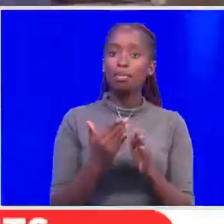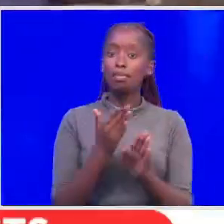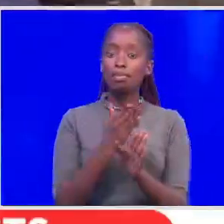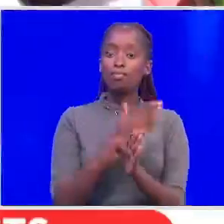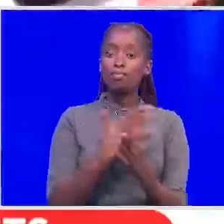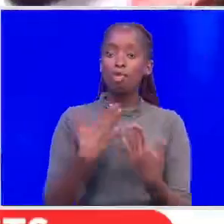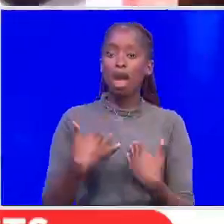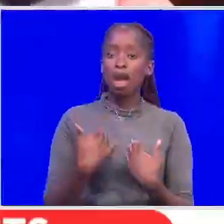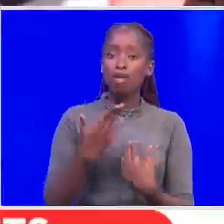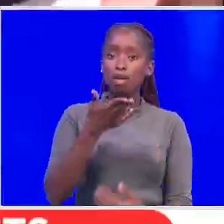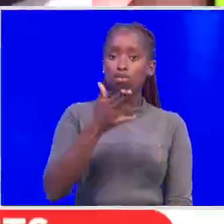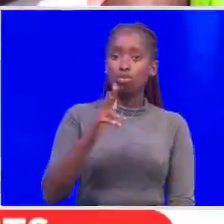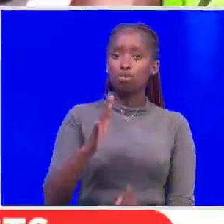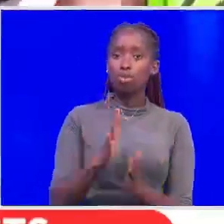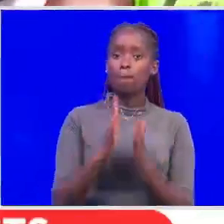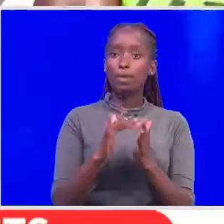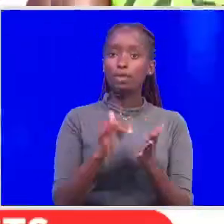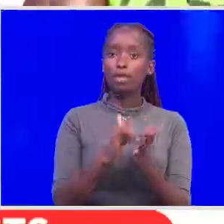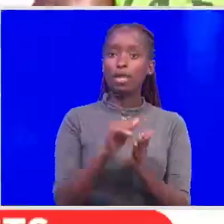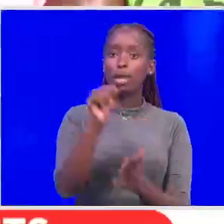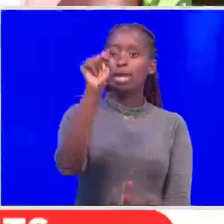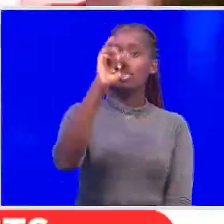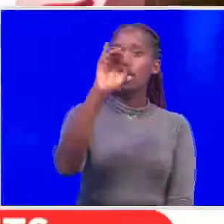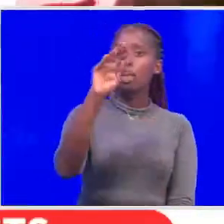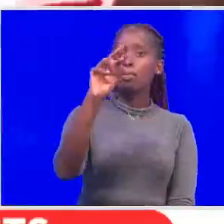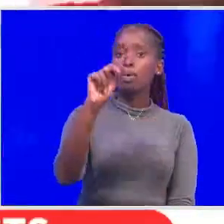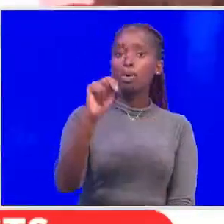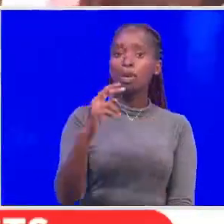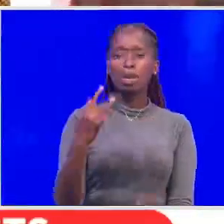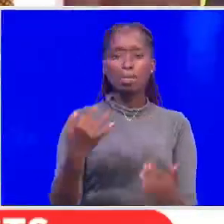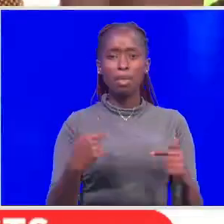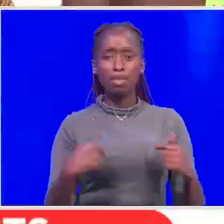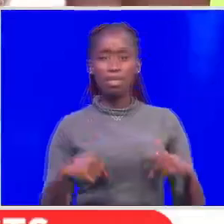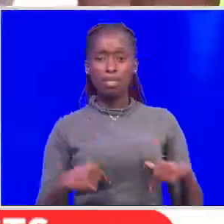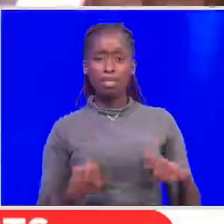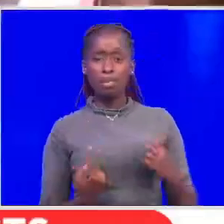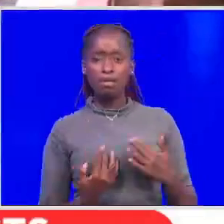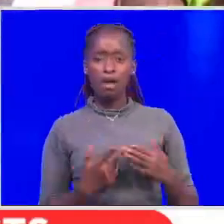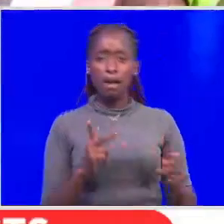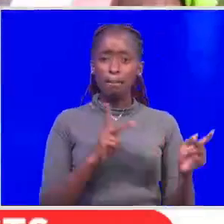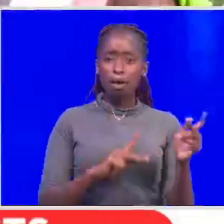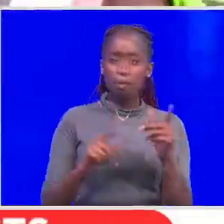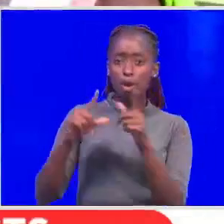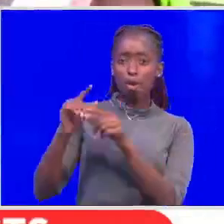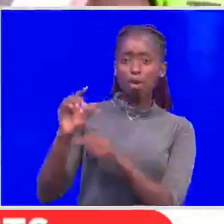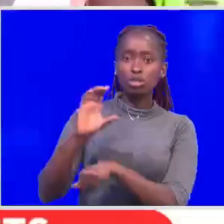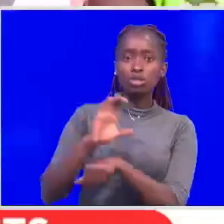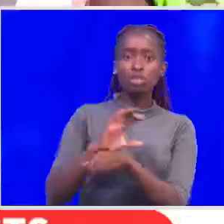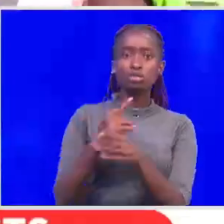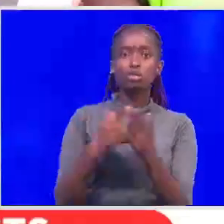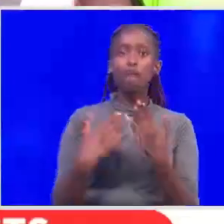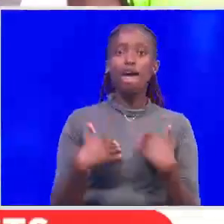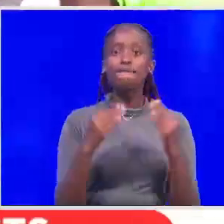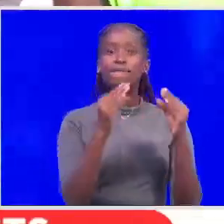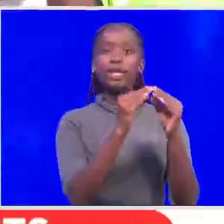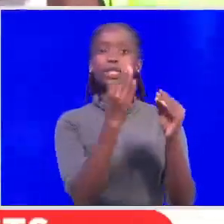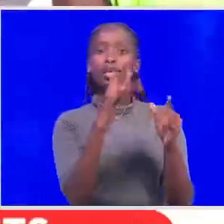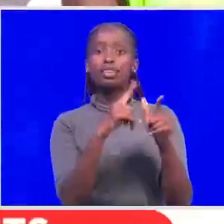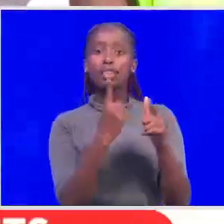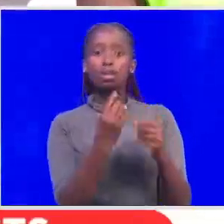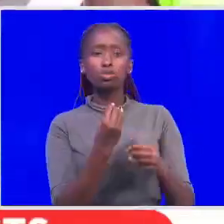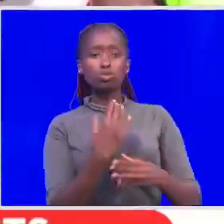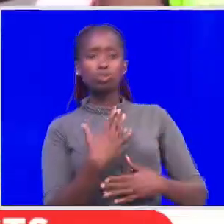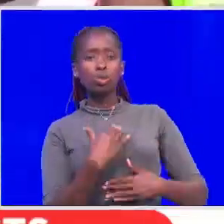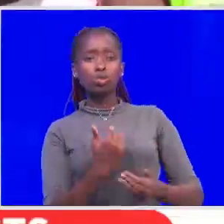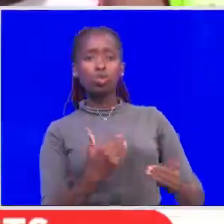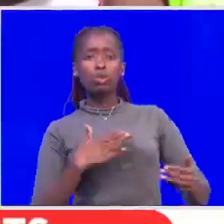shooting of Samuel Muturi. Kweli asubuhi nilikuwa nimejiandaa kwenda kanisani tuko na mkutano. Nikastukia watoto wangu wanasema